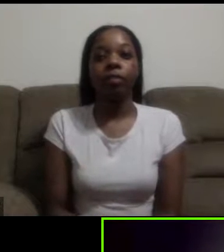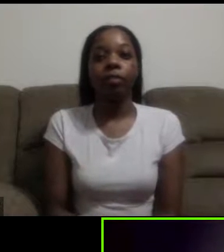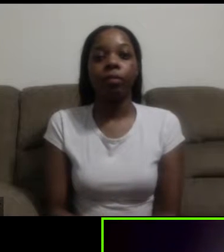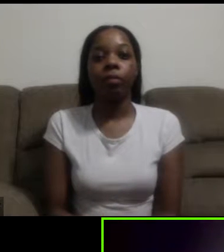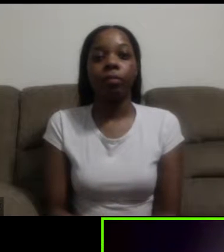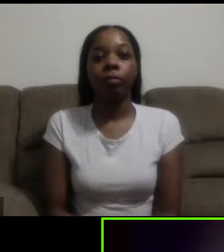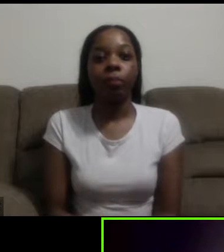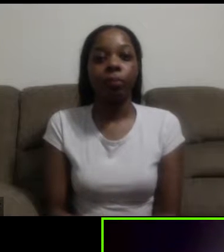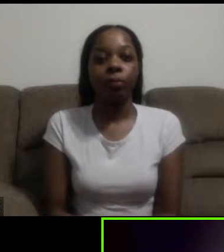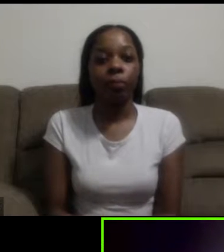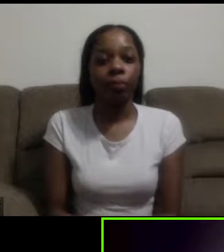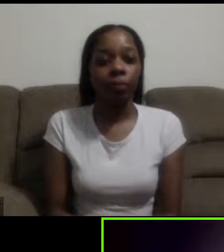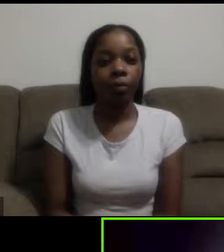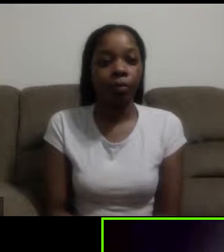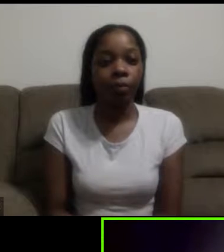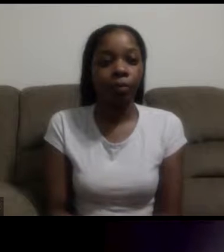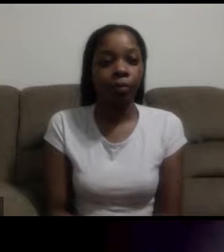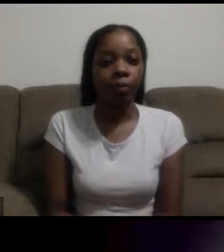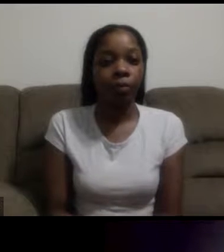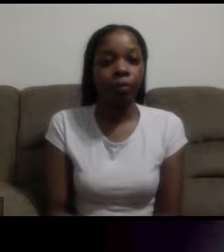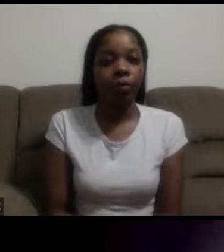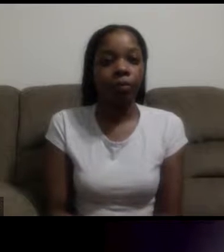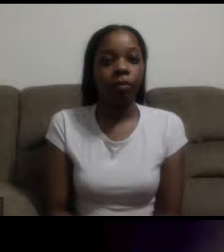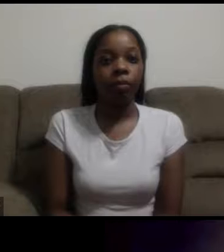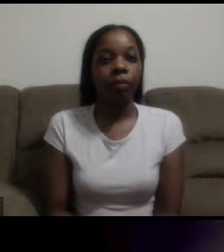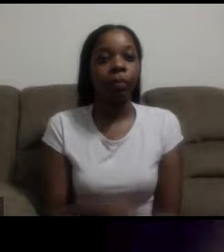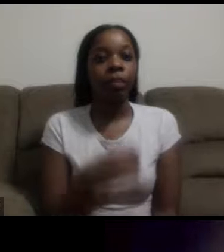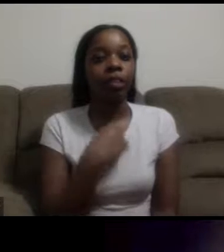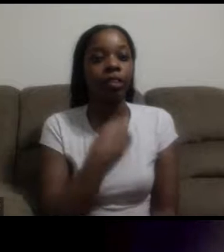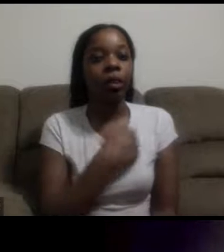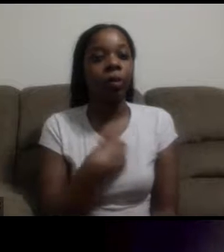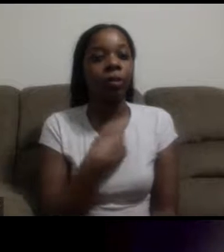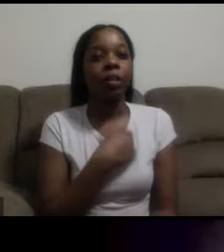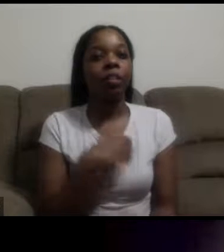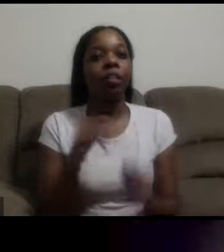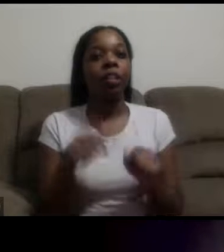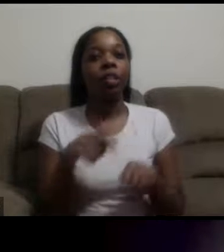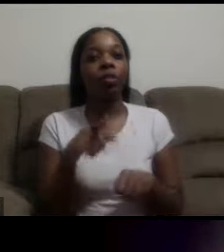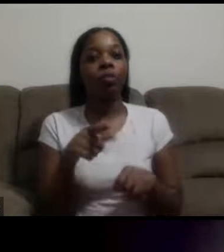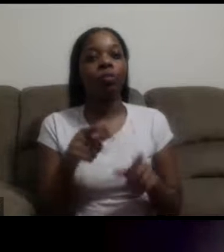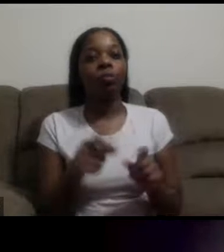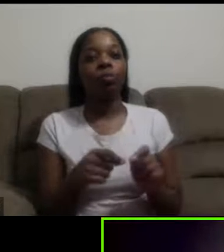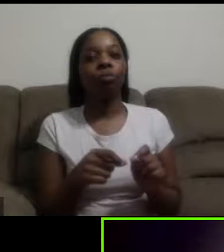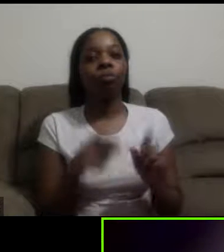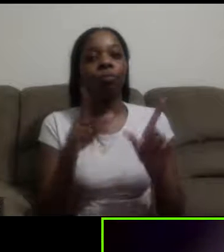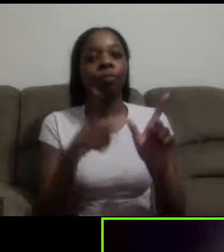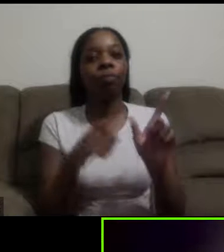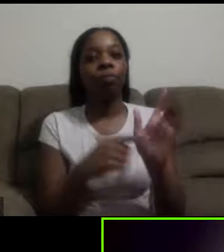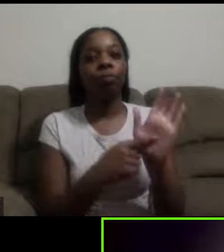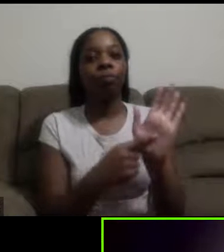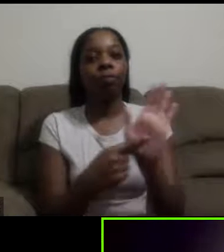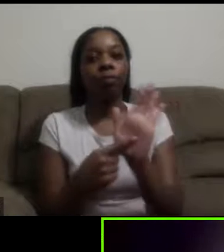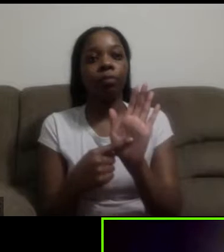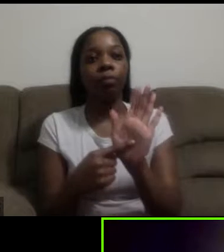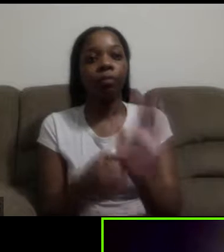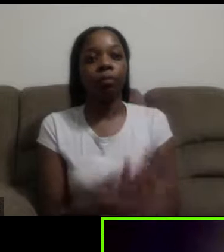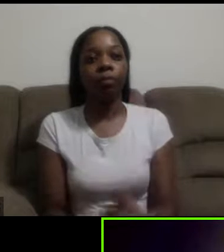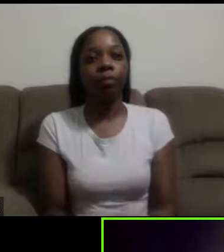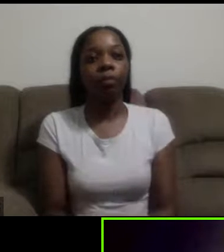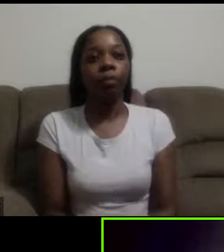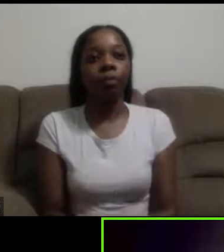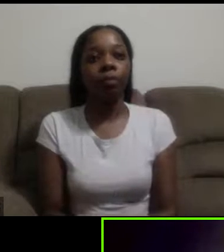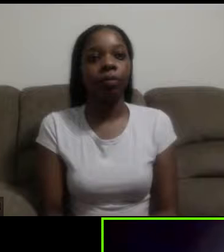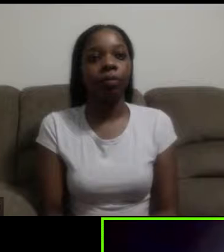Sorry, Kendall, can you share your screen of what I sent you? Yes.